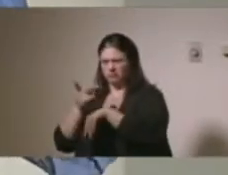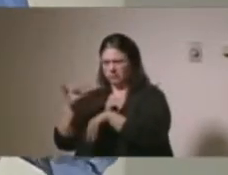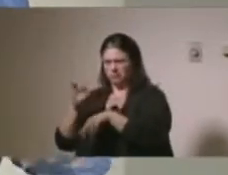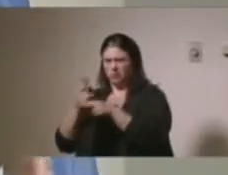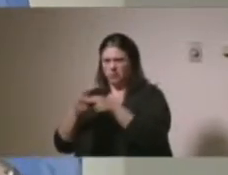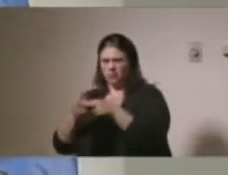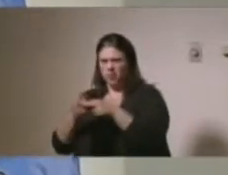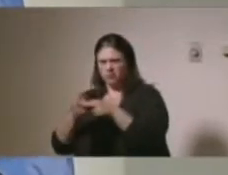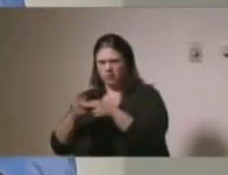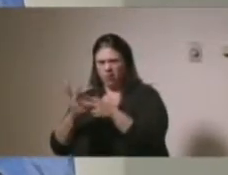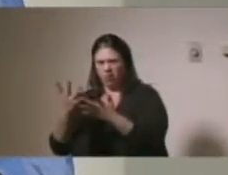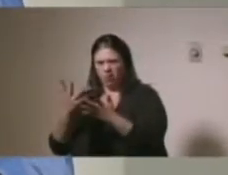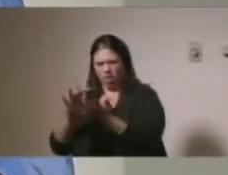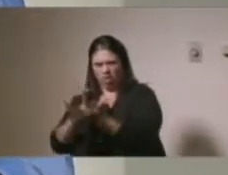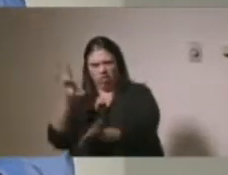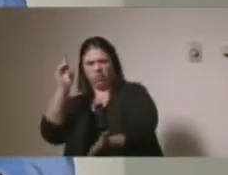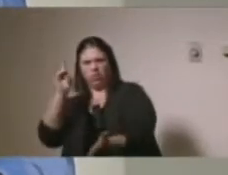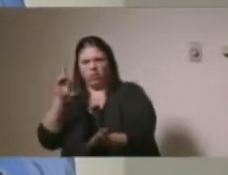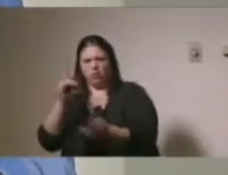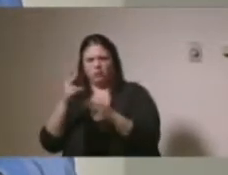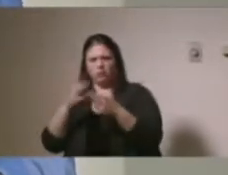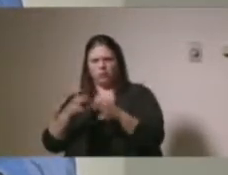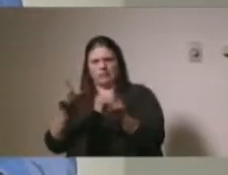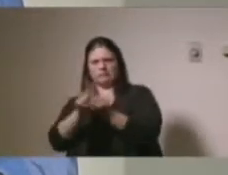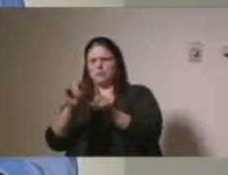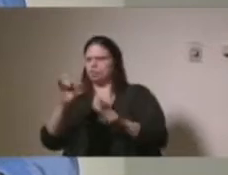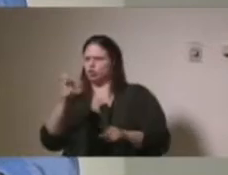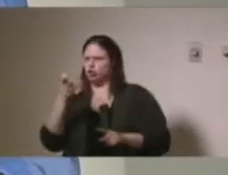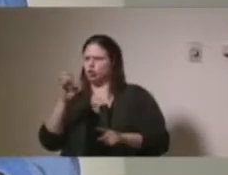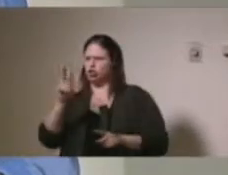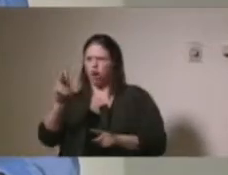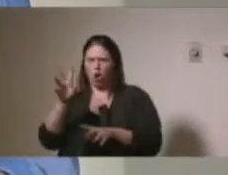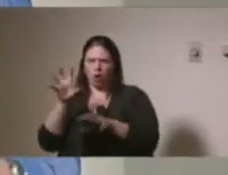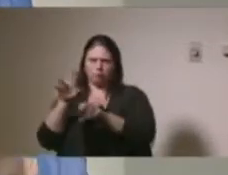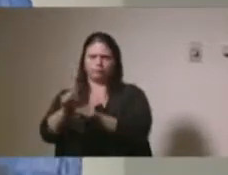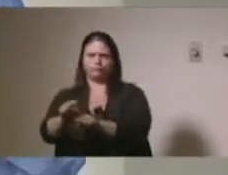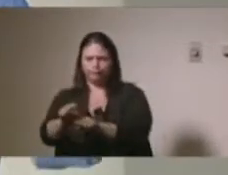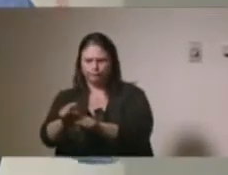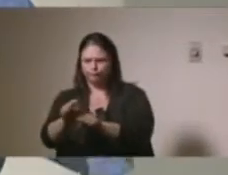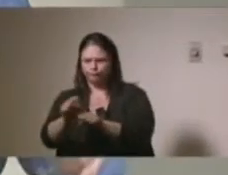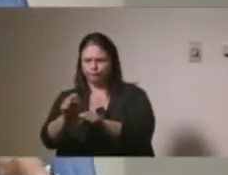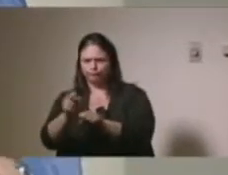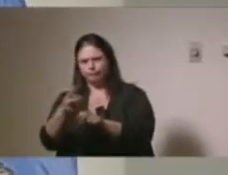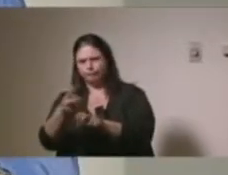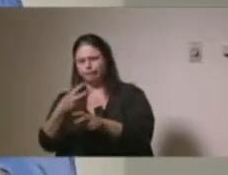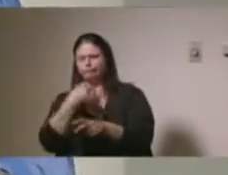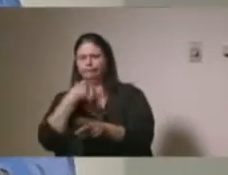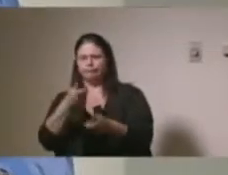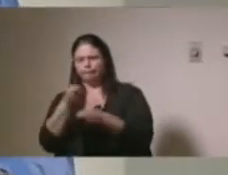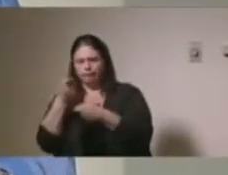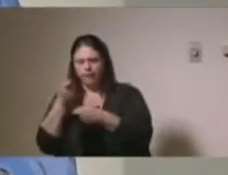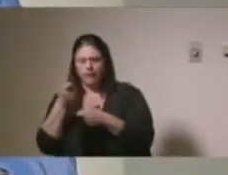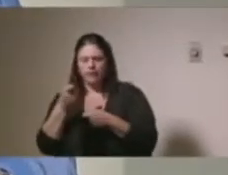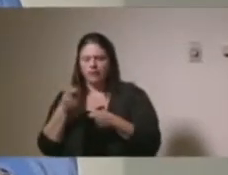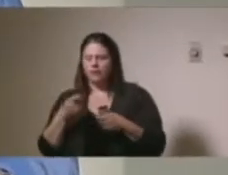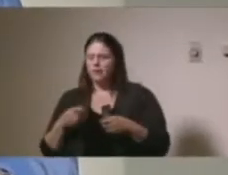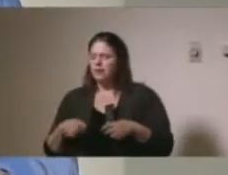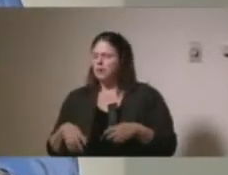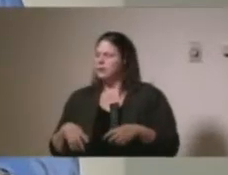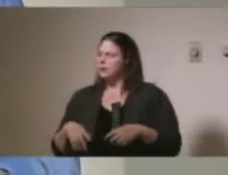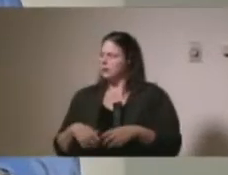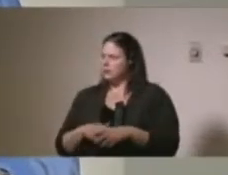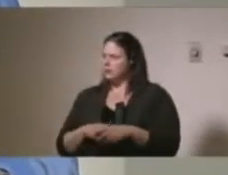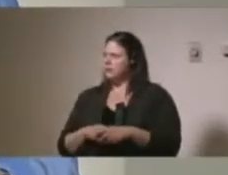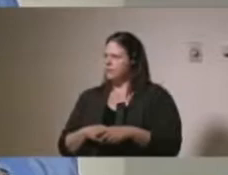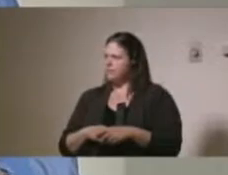pretty easy initiative to launch because obviously there's such little support, regardless of people's political stripes, in terms of how